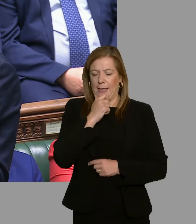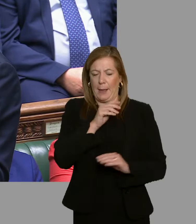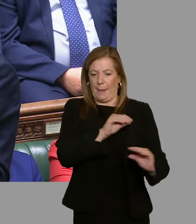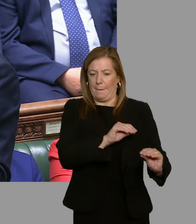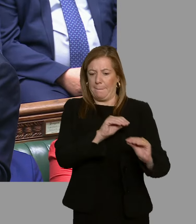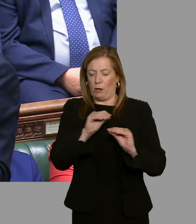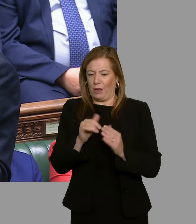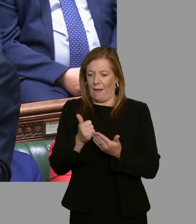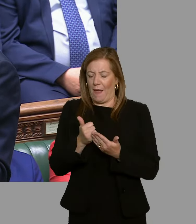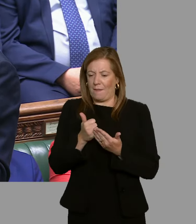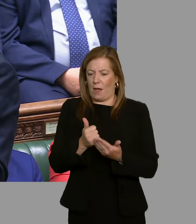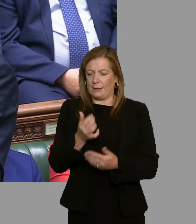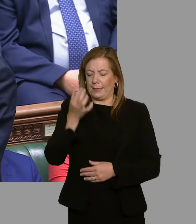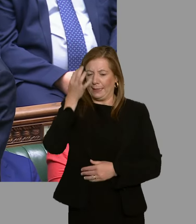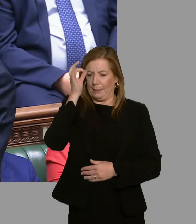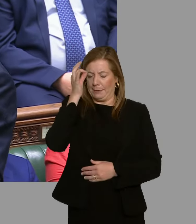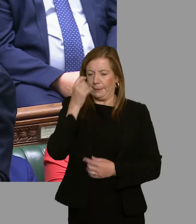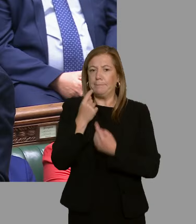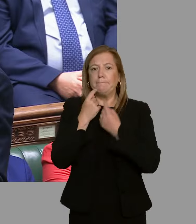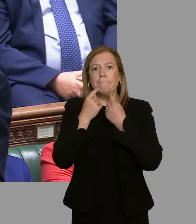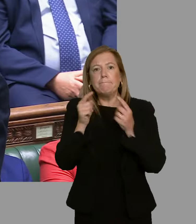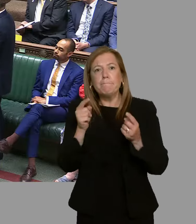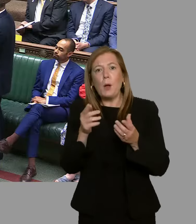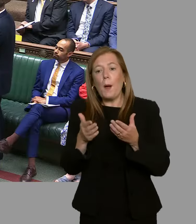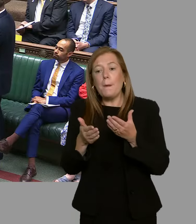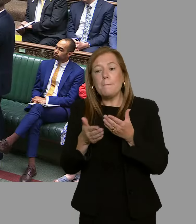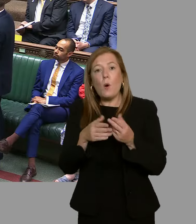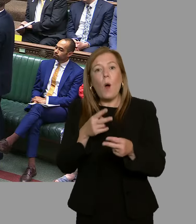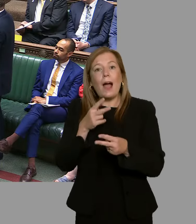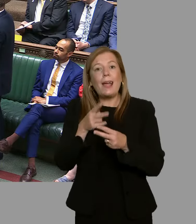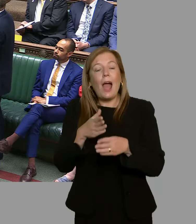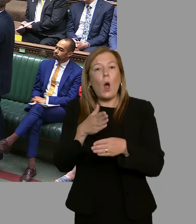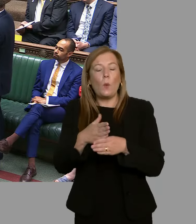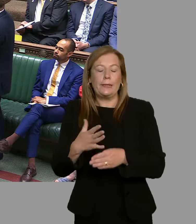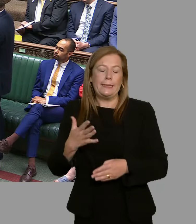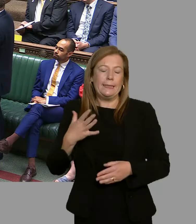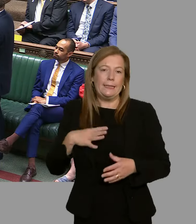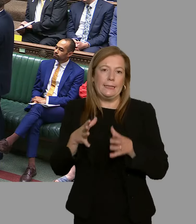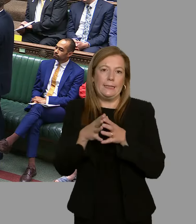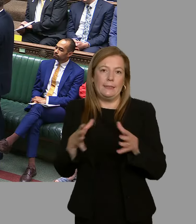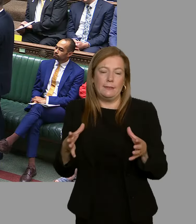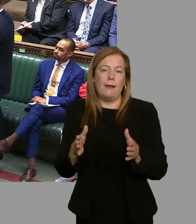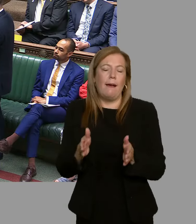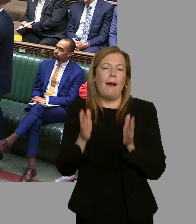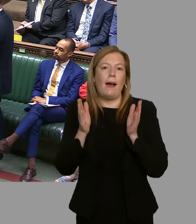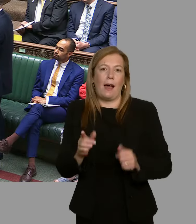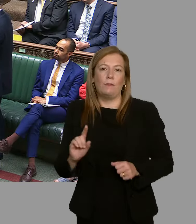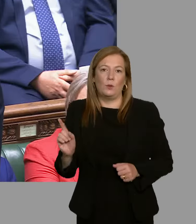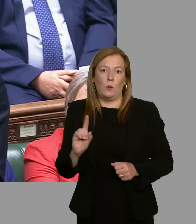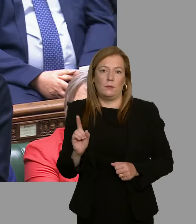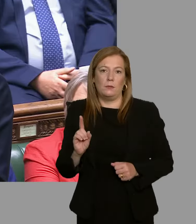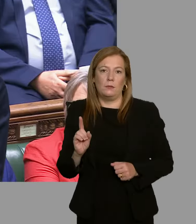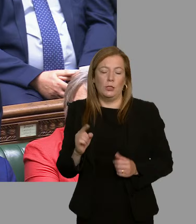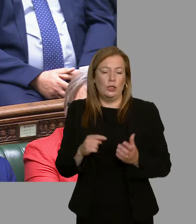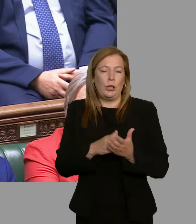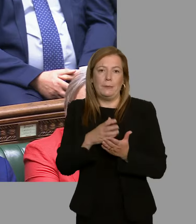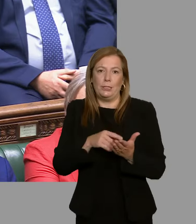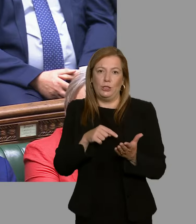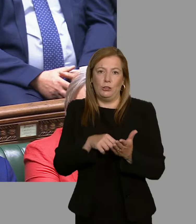more care workers required improved conditions, career progression and better pay. But